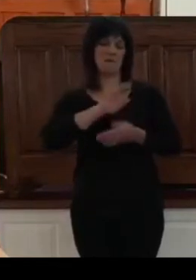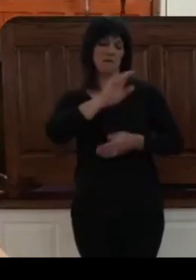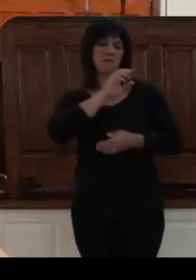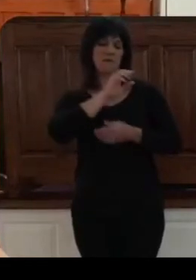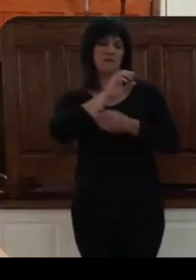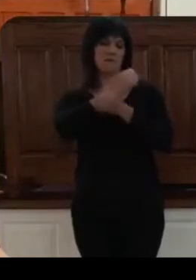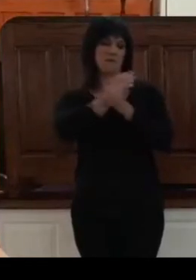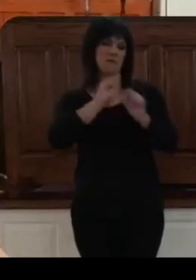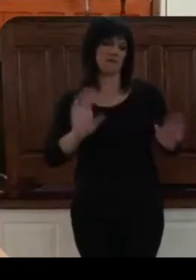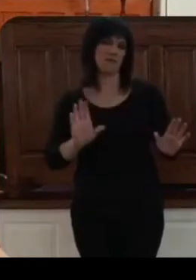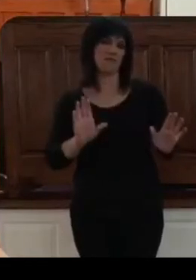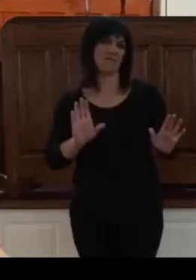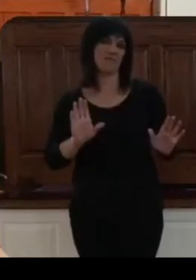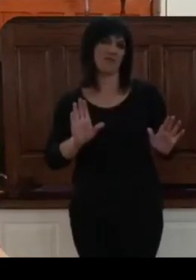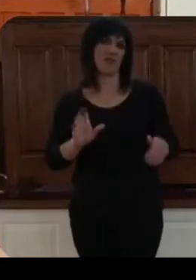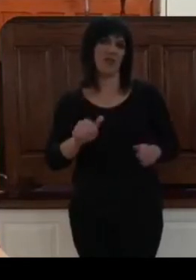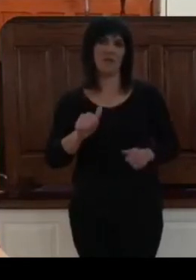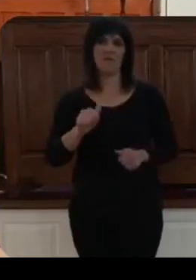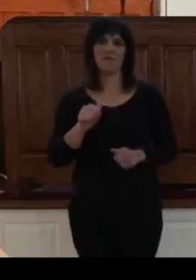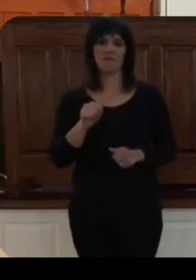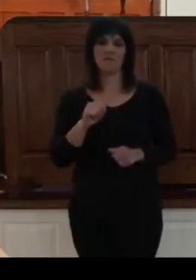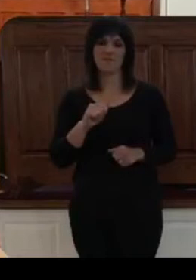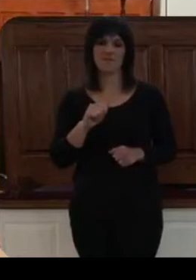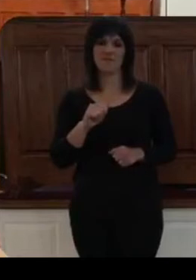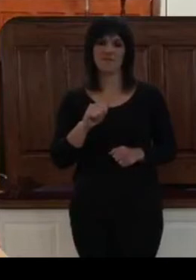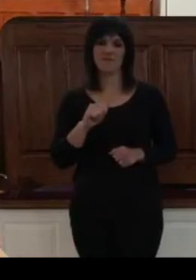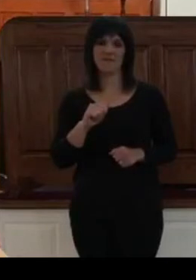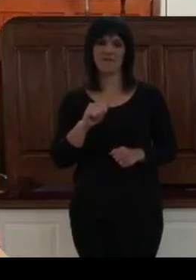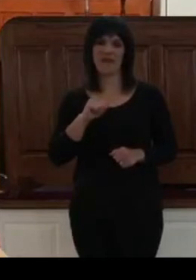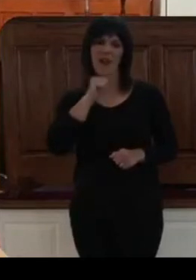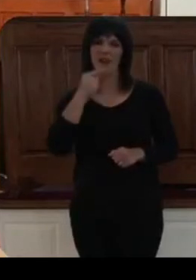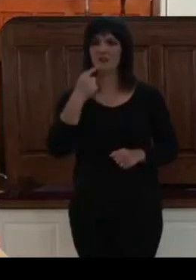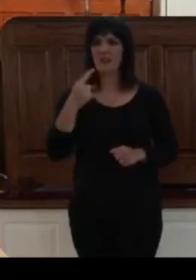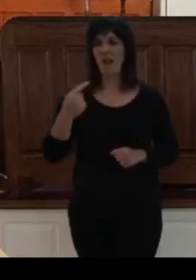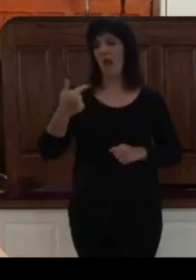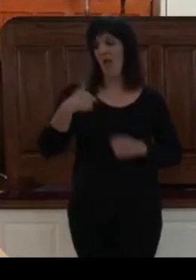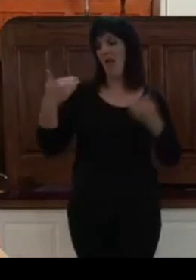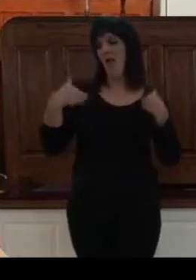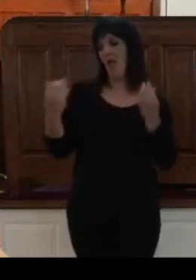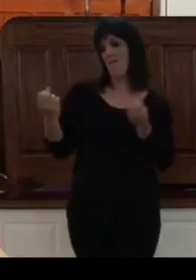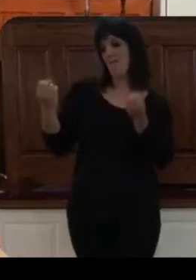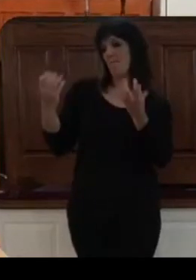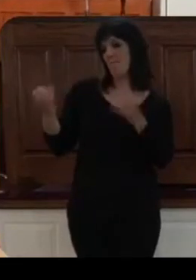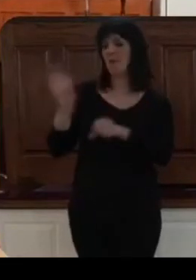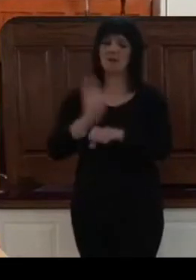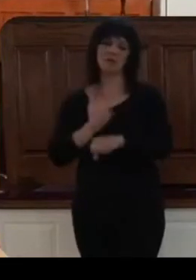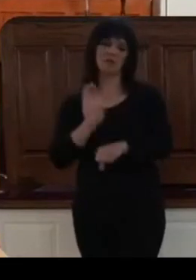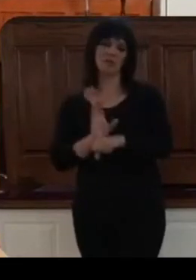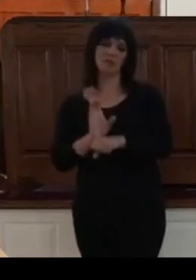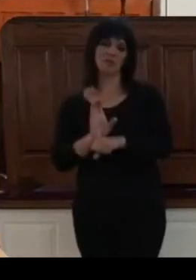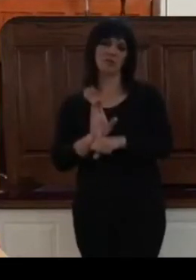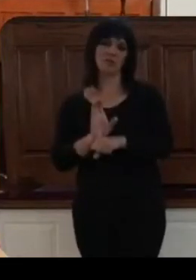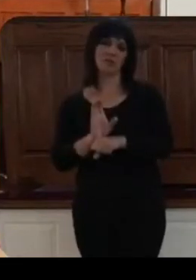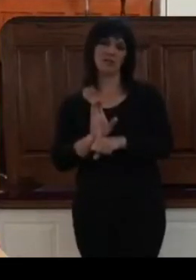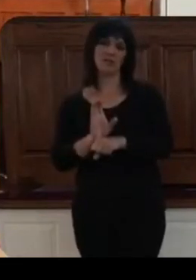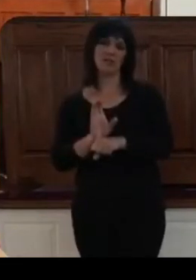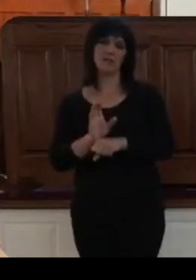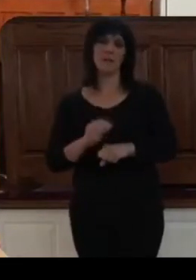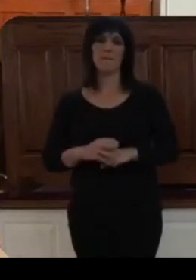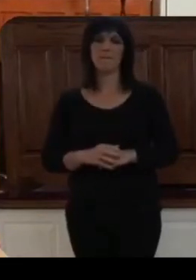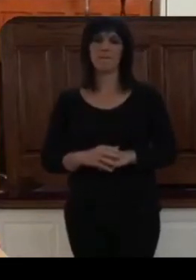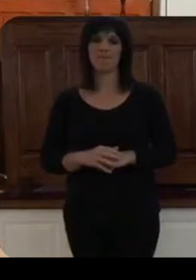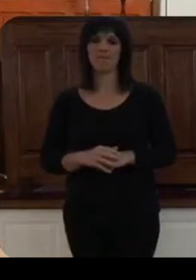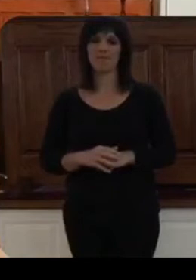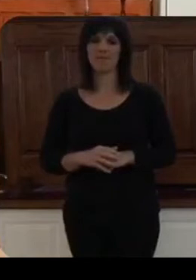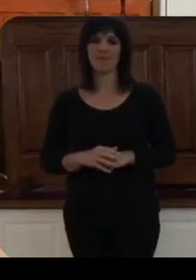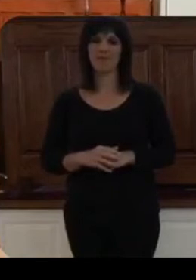his resume. Hey, I planted 6 churches in Thessalonica. All right, no, he wasn't padding his resume. He was literally